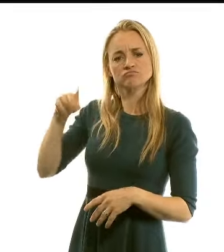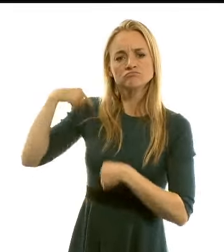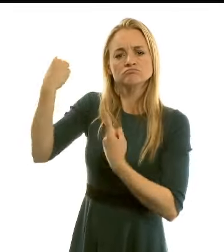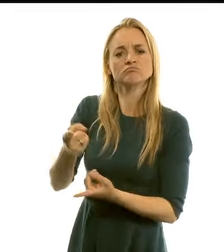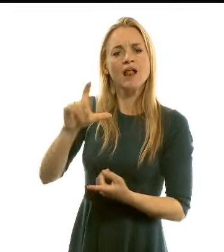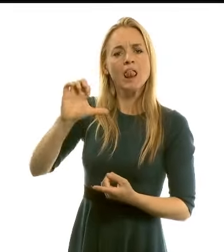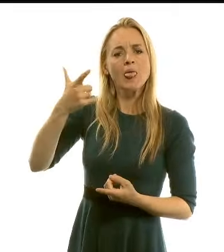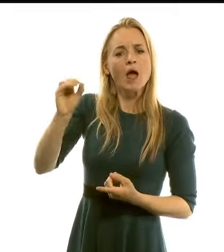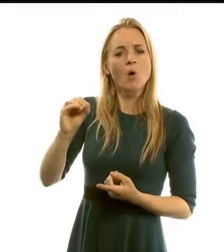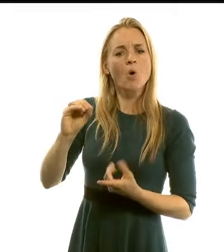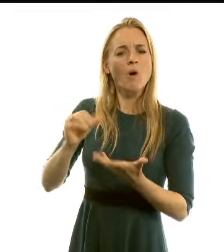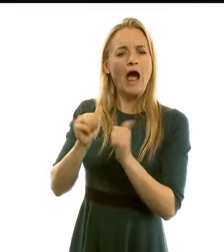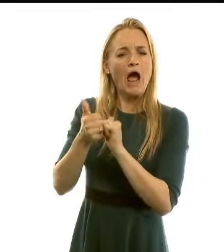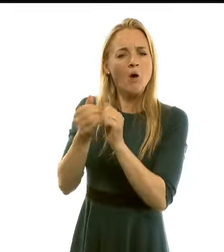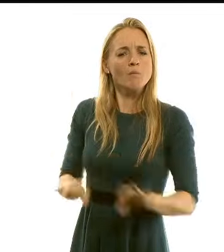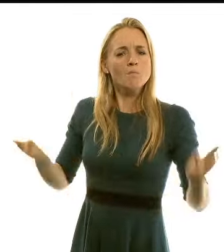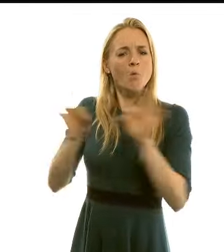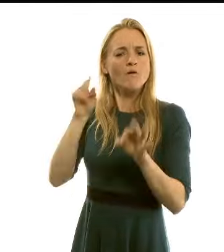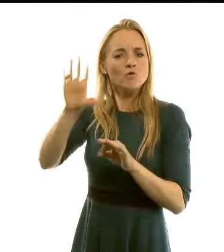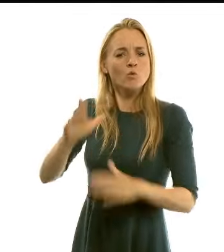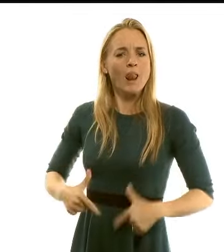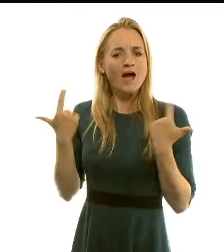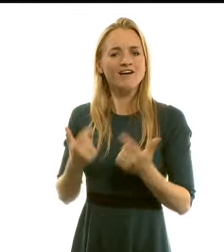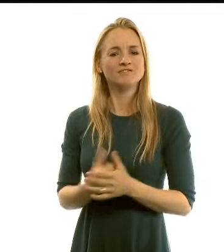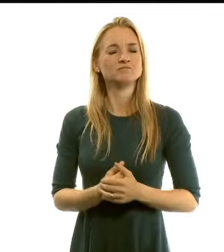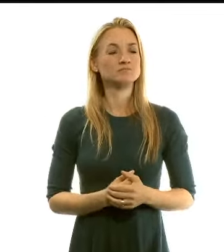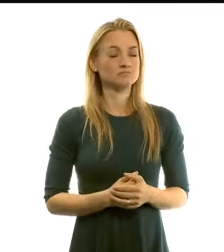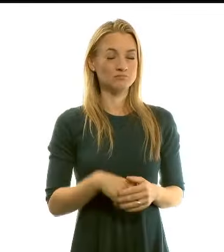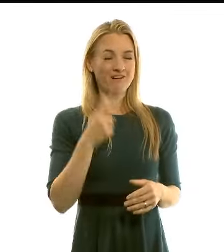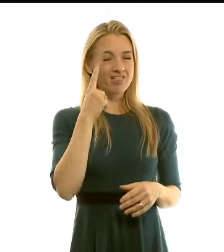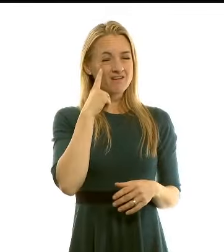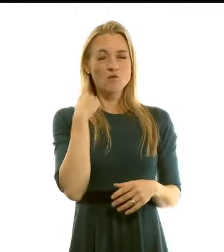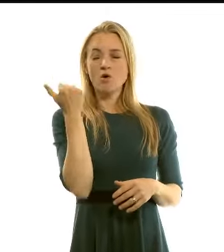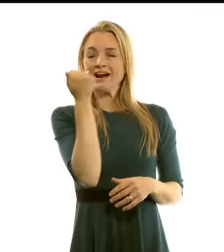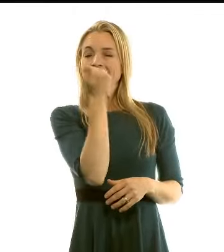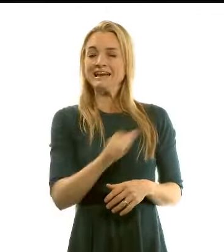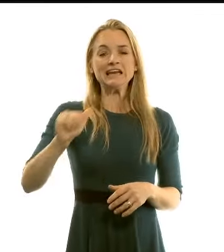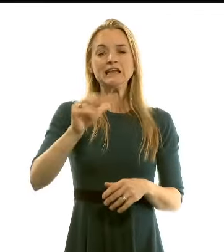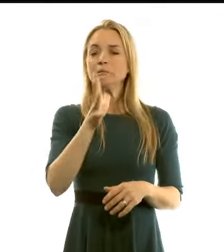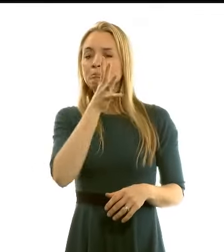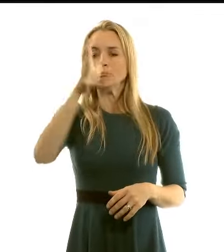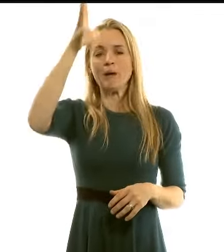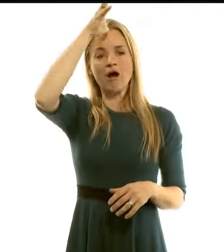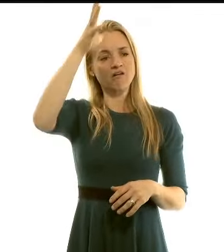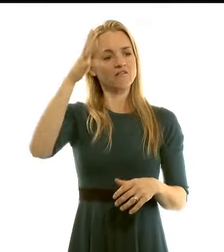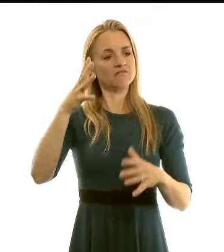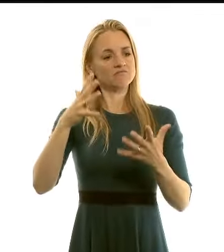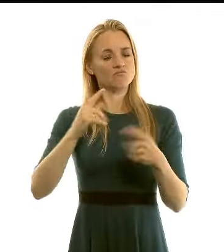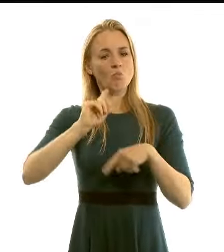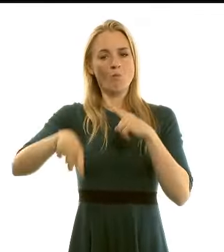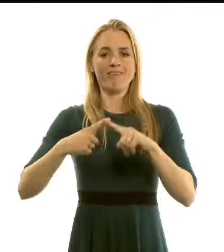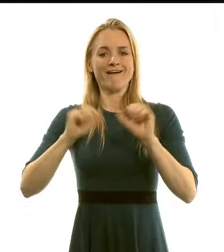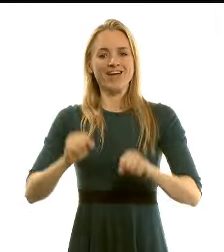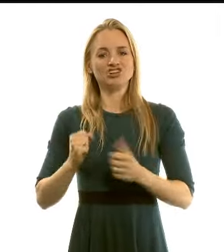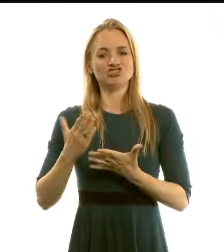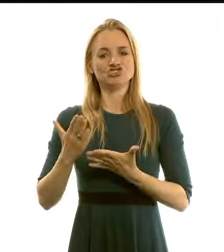Well, I think one of the big thrills any parent has is when they can share something that was